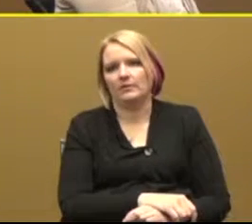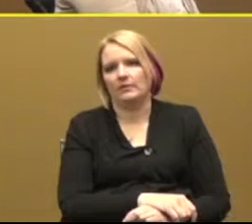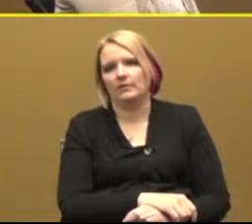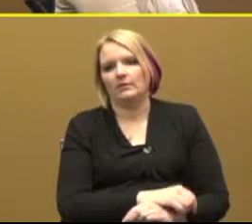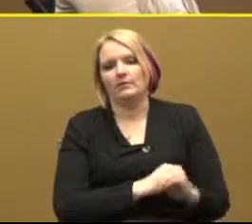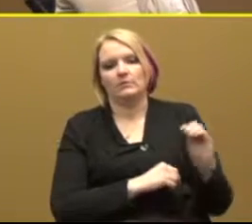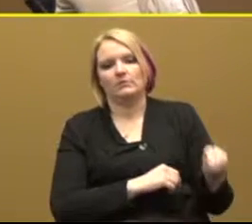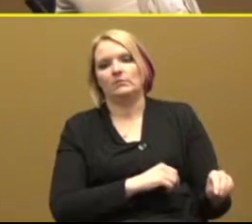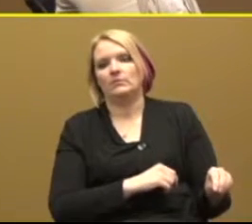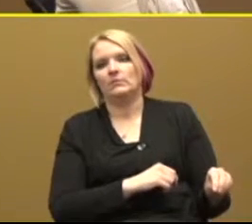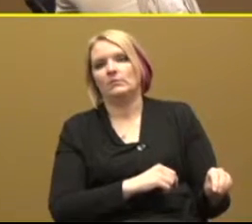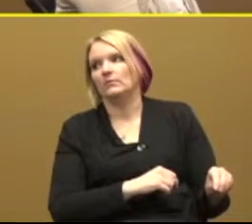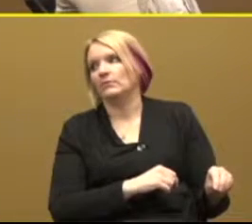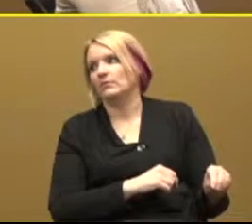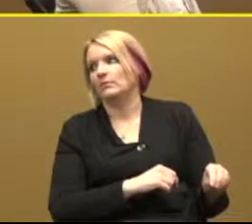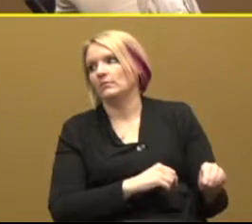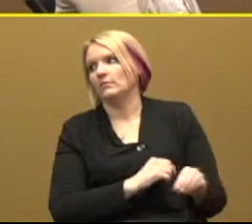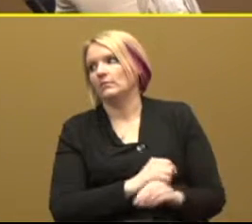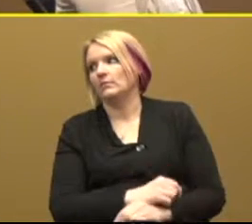Okay, is the child